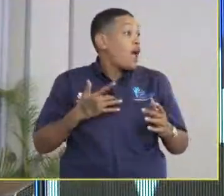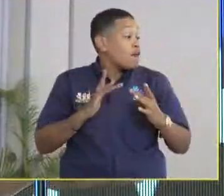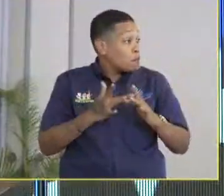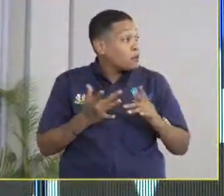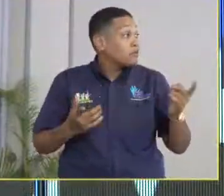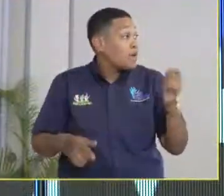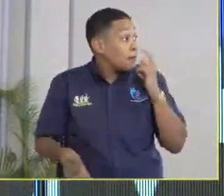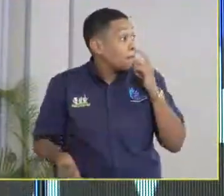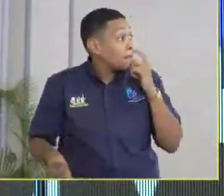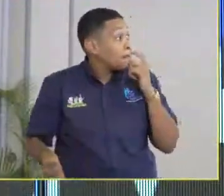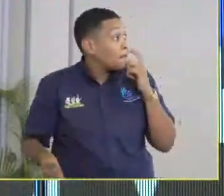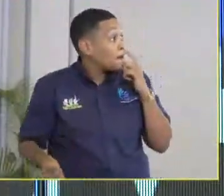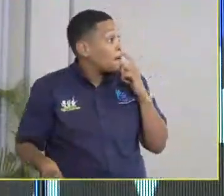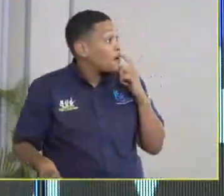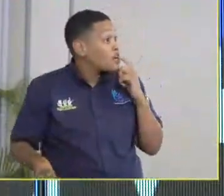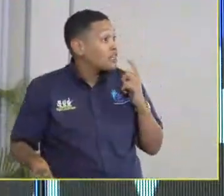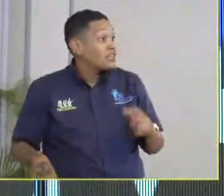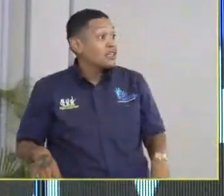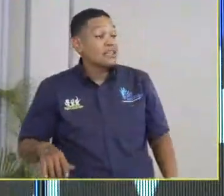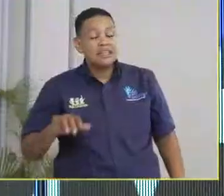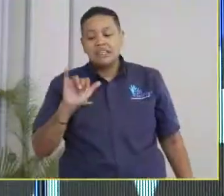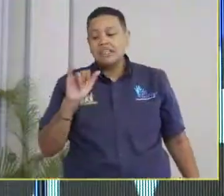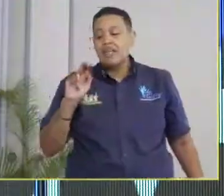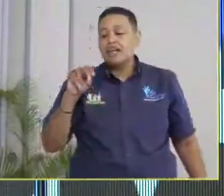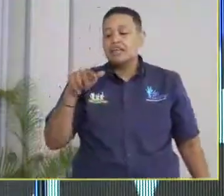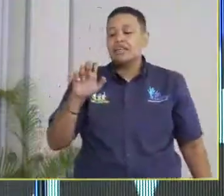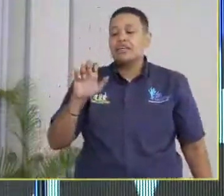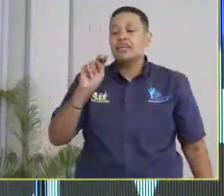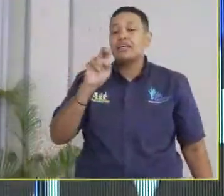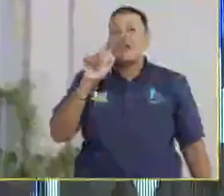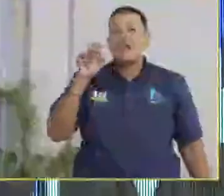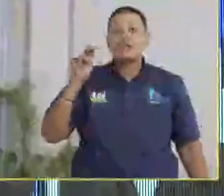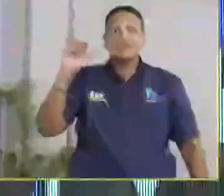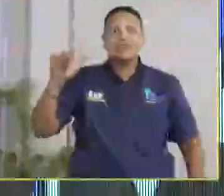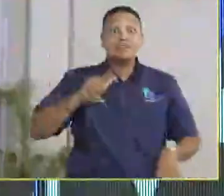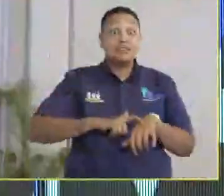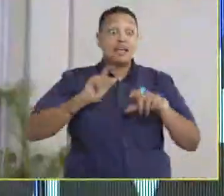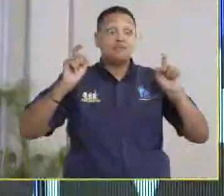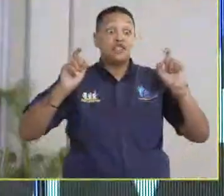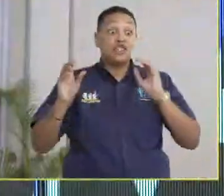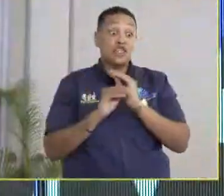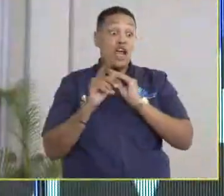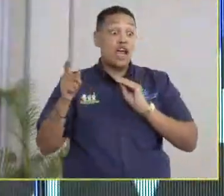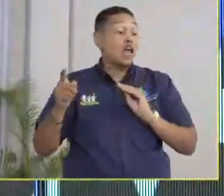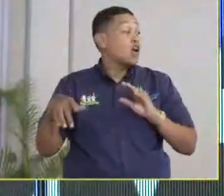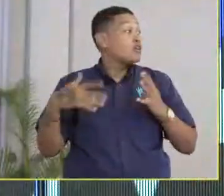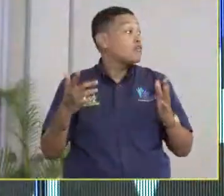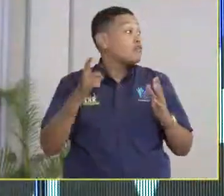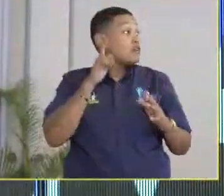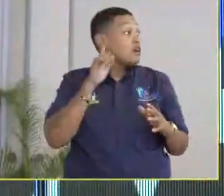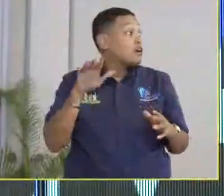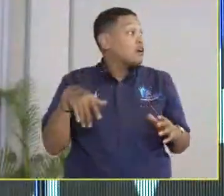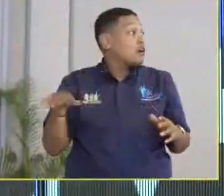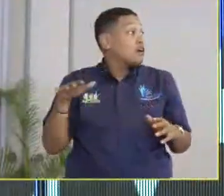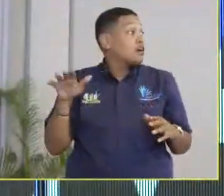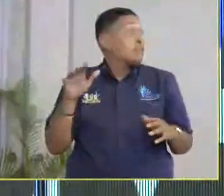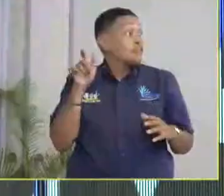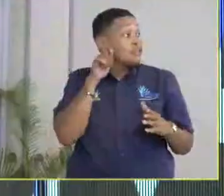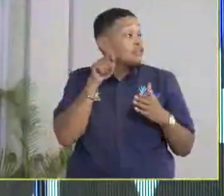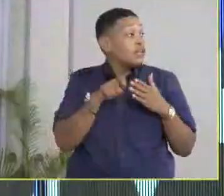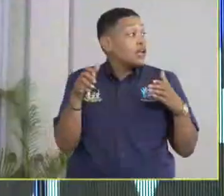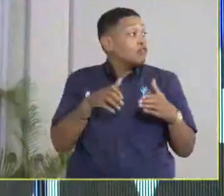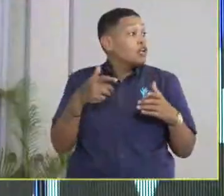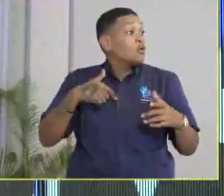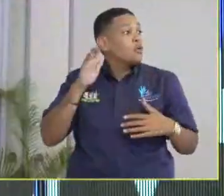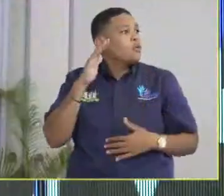And Yaniv Nelson, then in charge of the Law Revision Secretariat, we